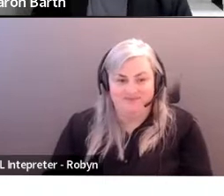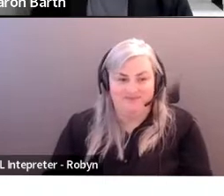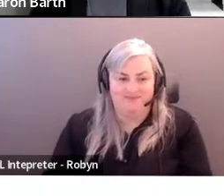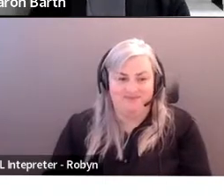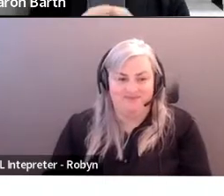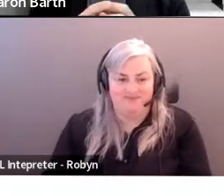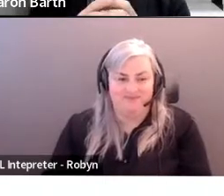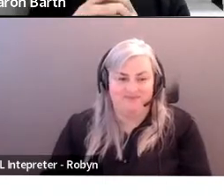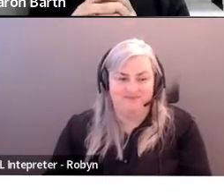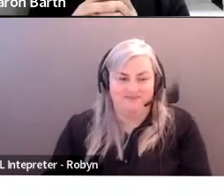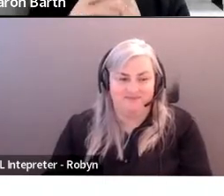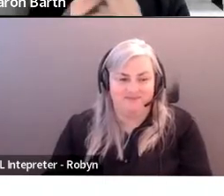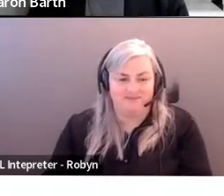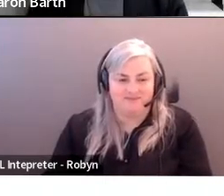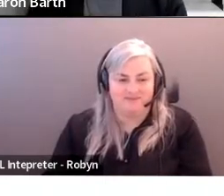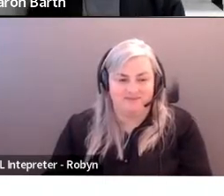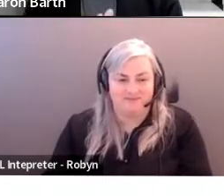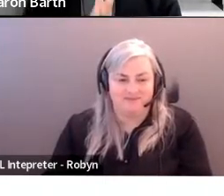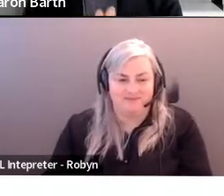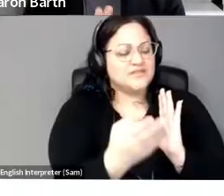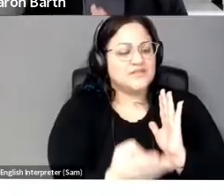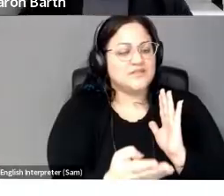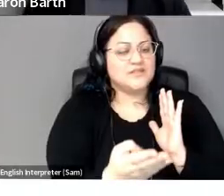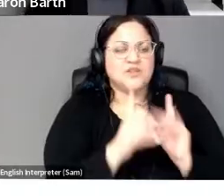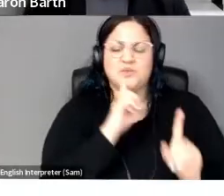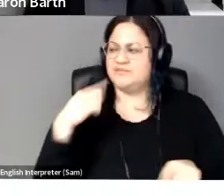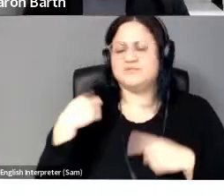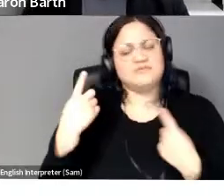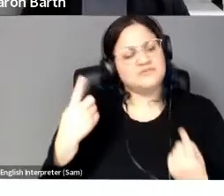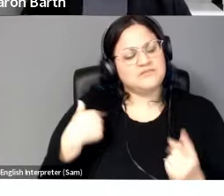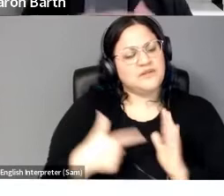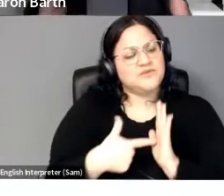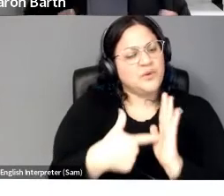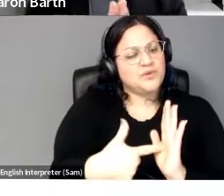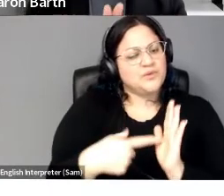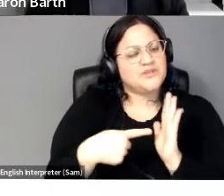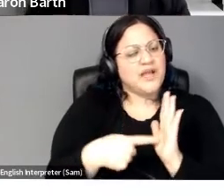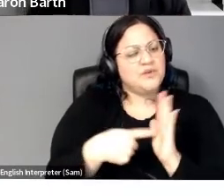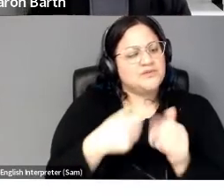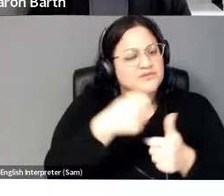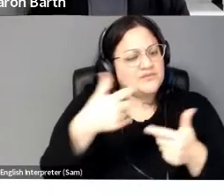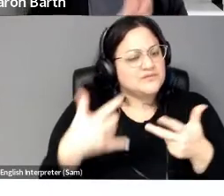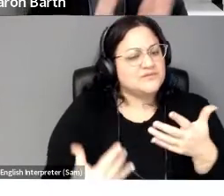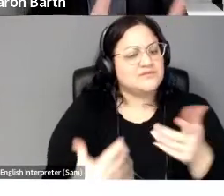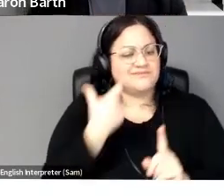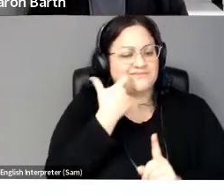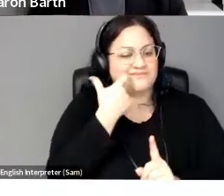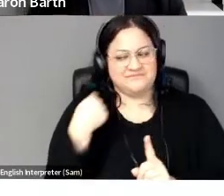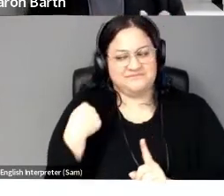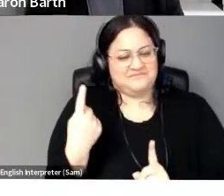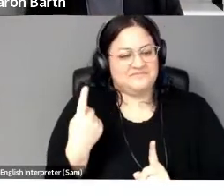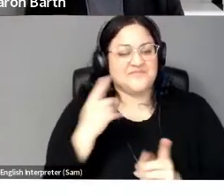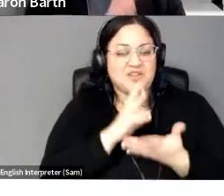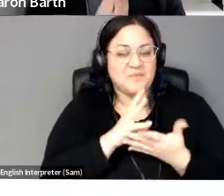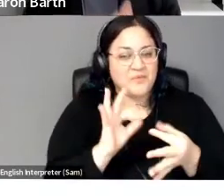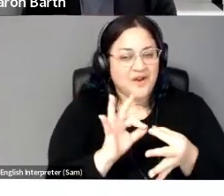what's going on in all of these examples? How would you explain these three examples I've just given you with the